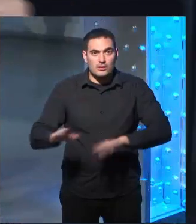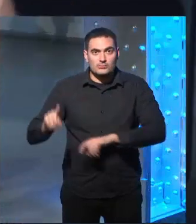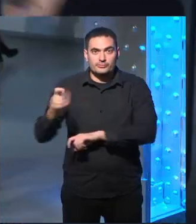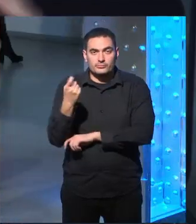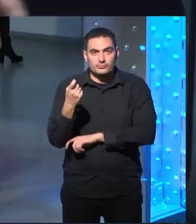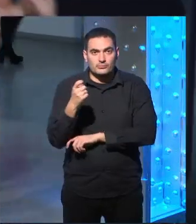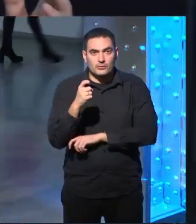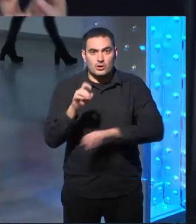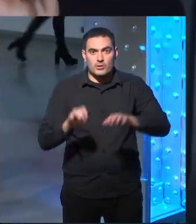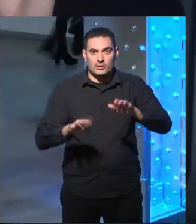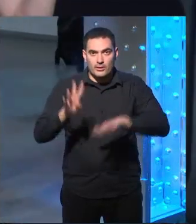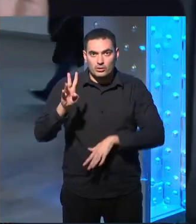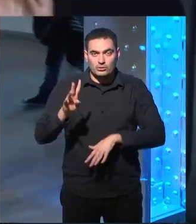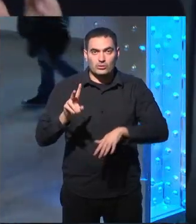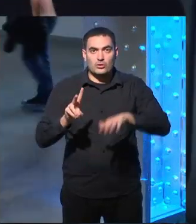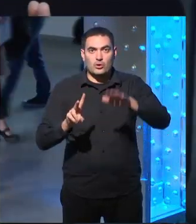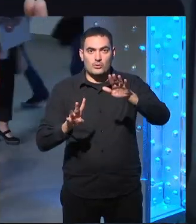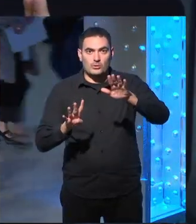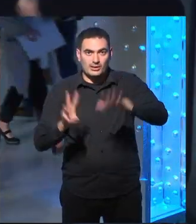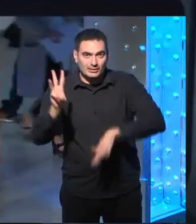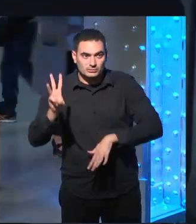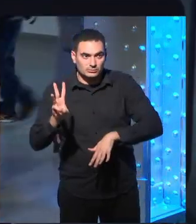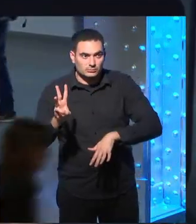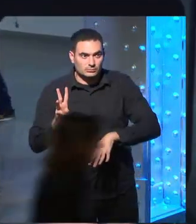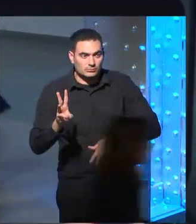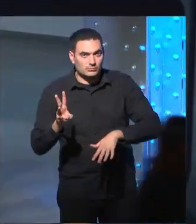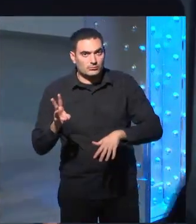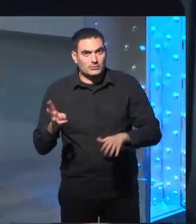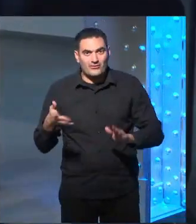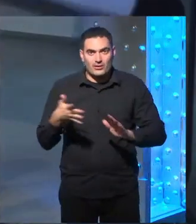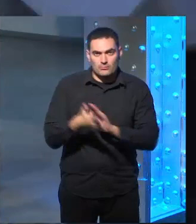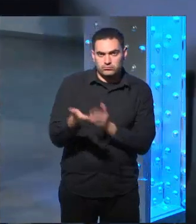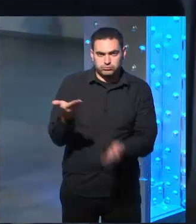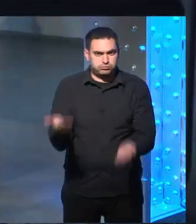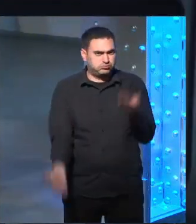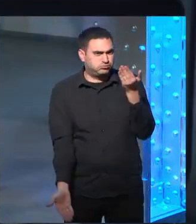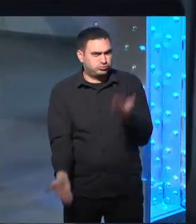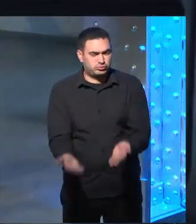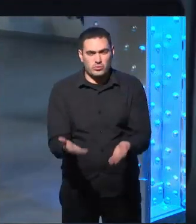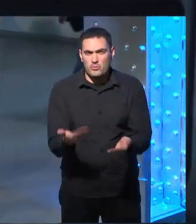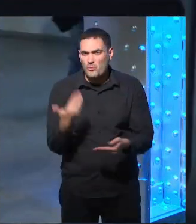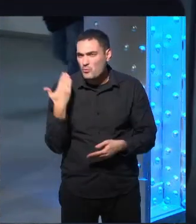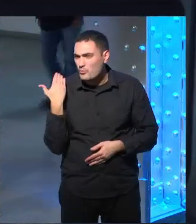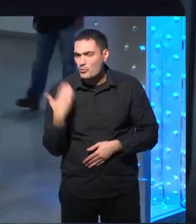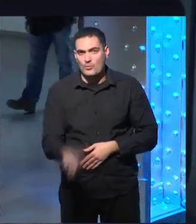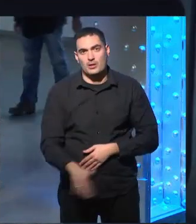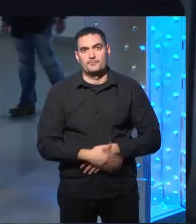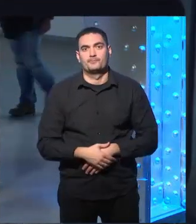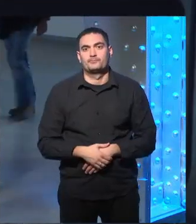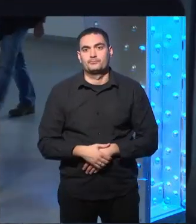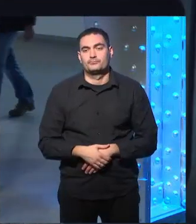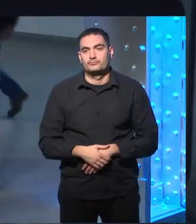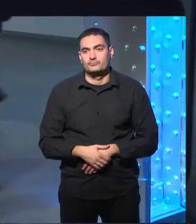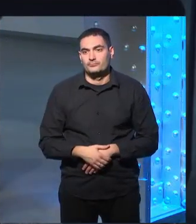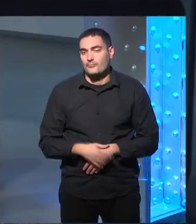to enter the university, the machine has already achieved 92